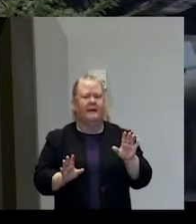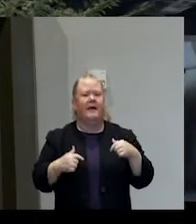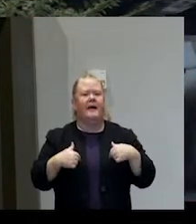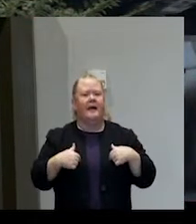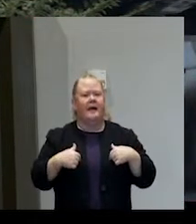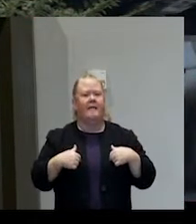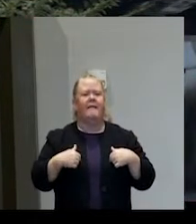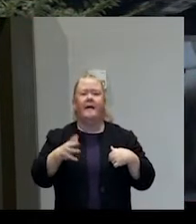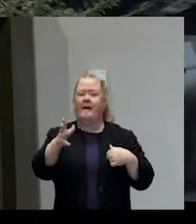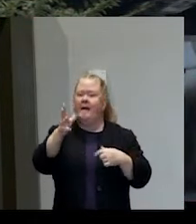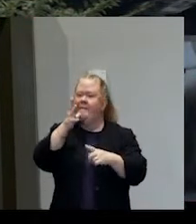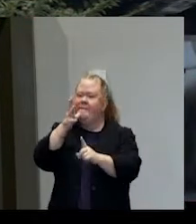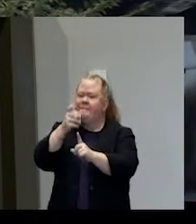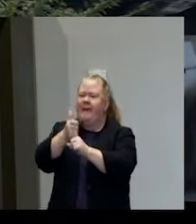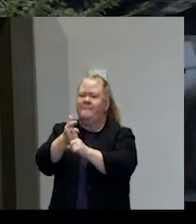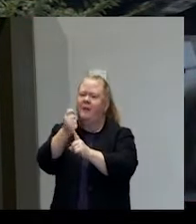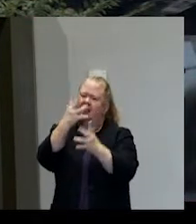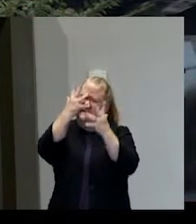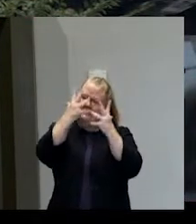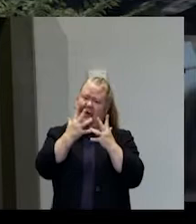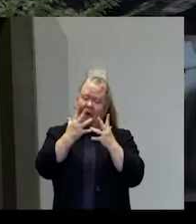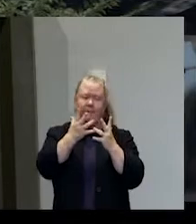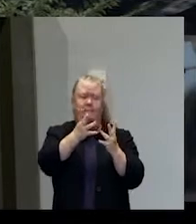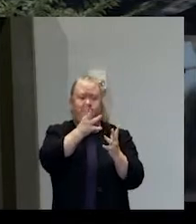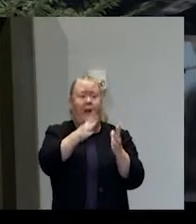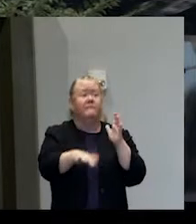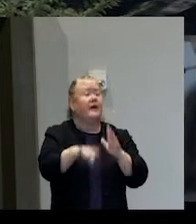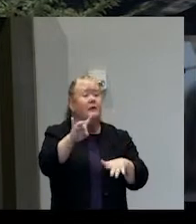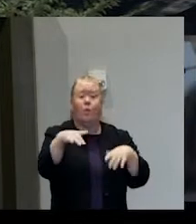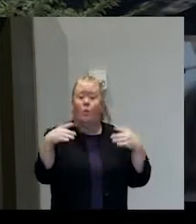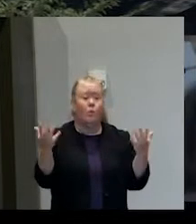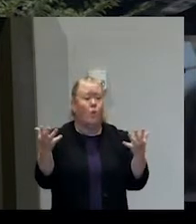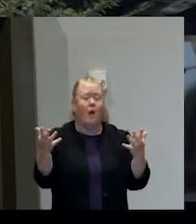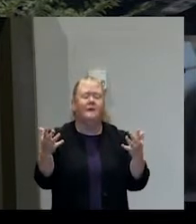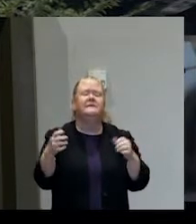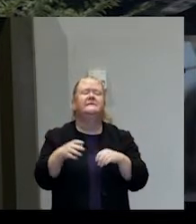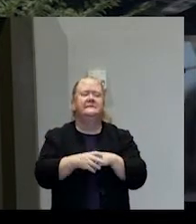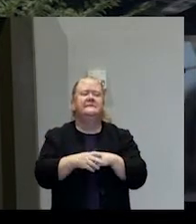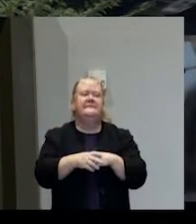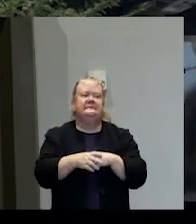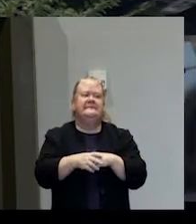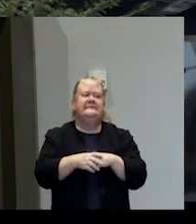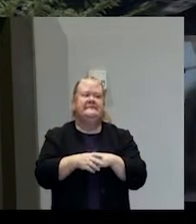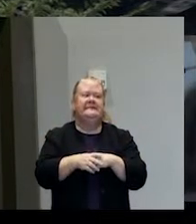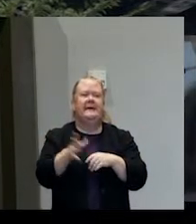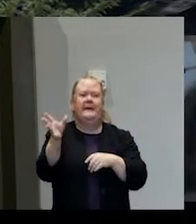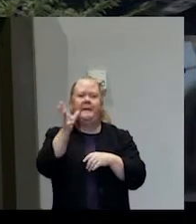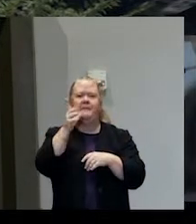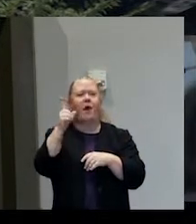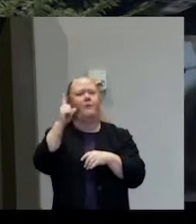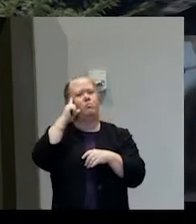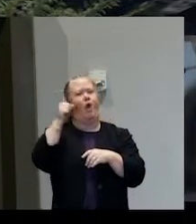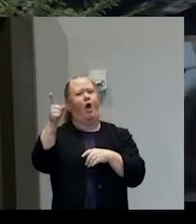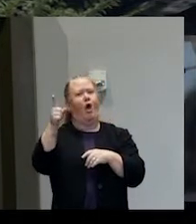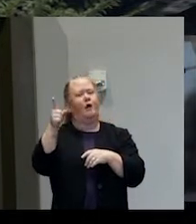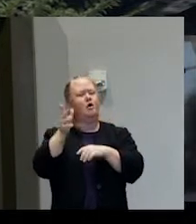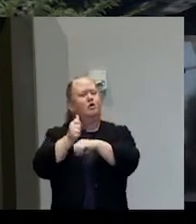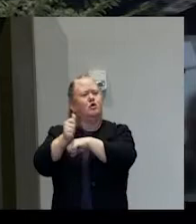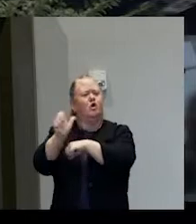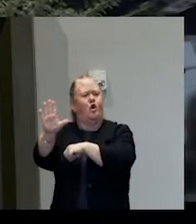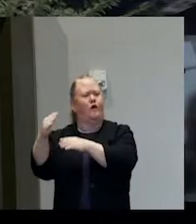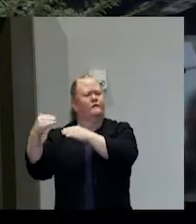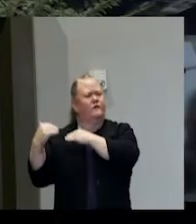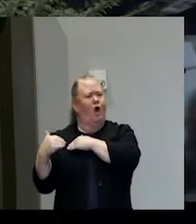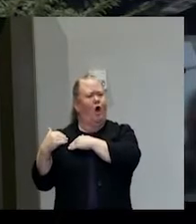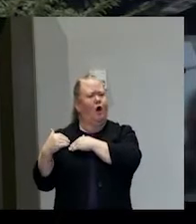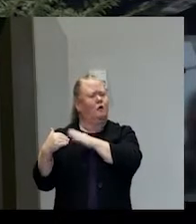because mom gets a little bit sad when she found out that about this, that maybe she thought that she did something wrong or it's her fault or what